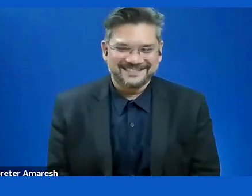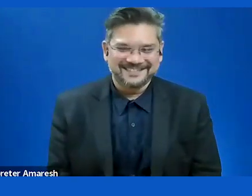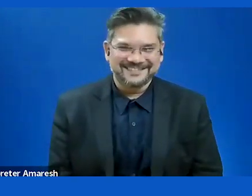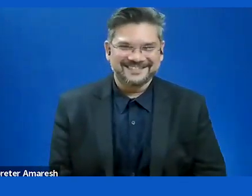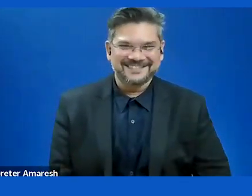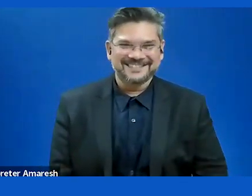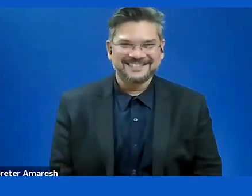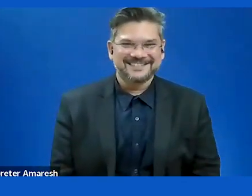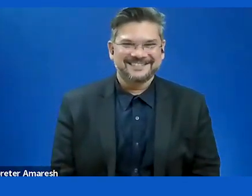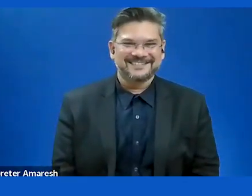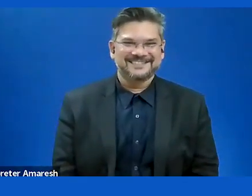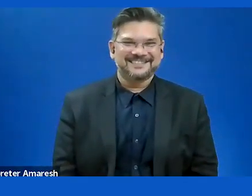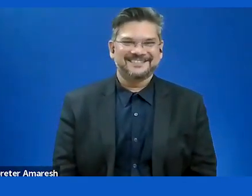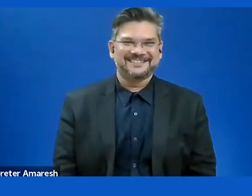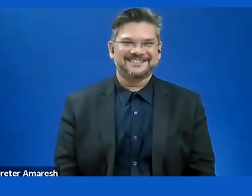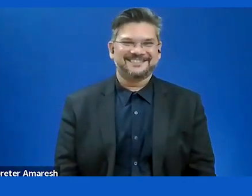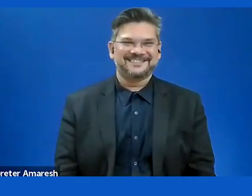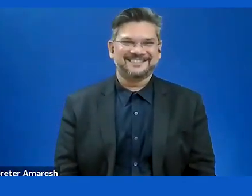Okay,